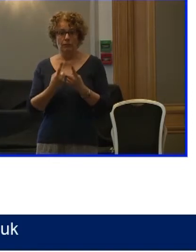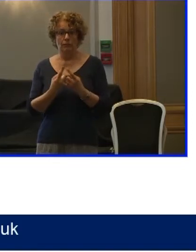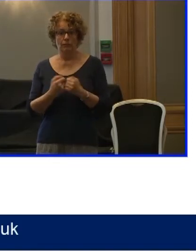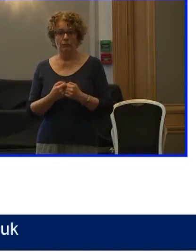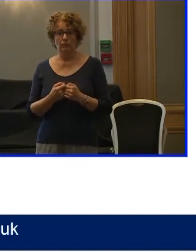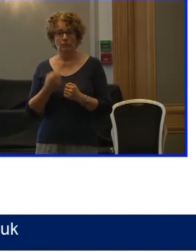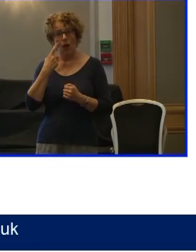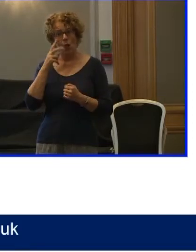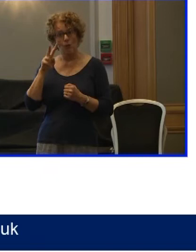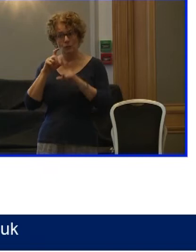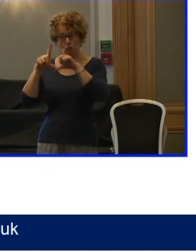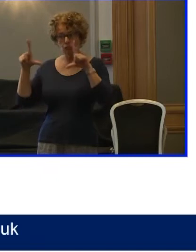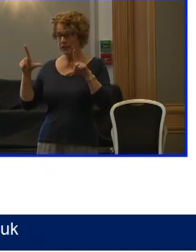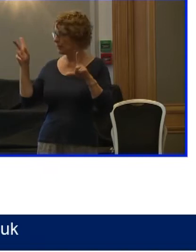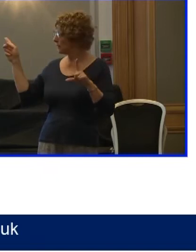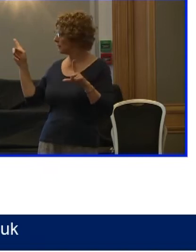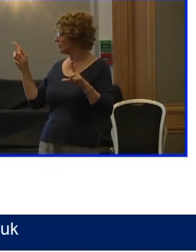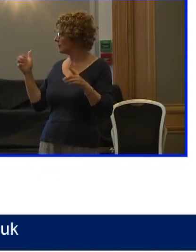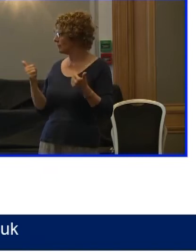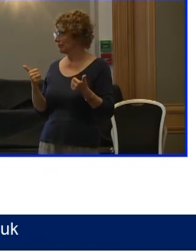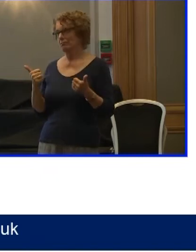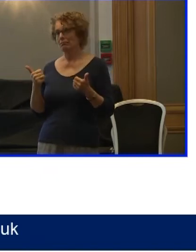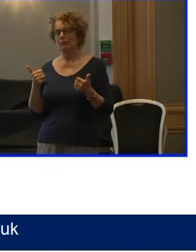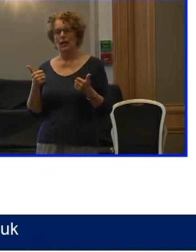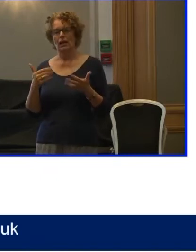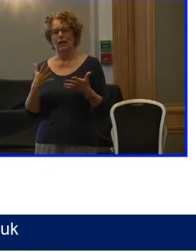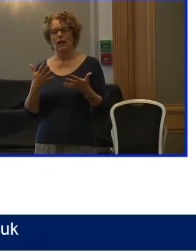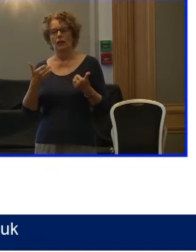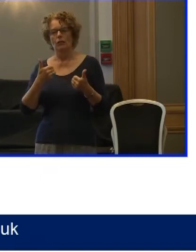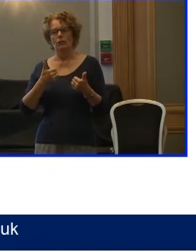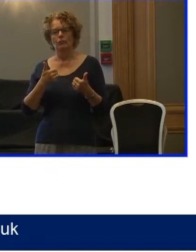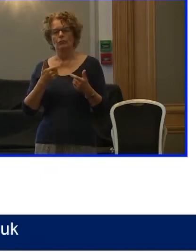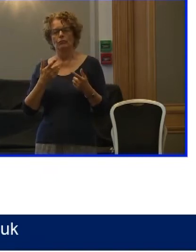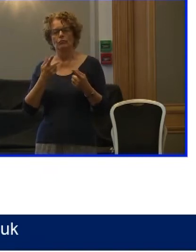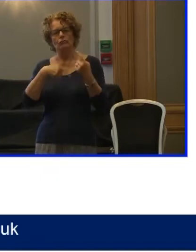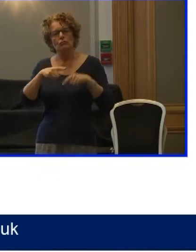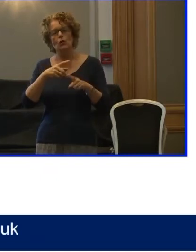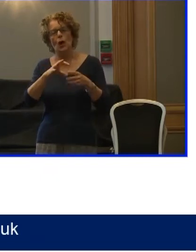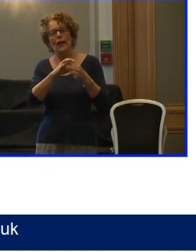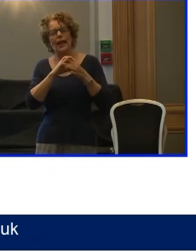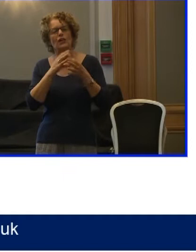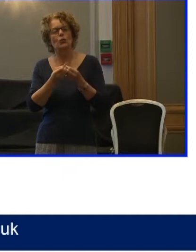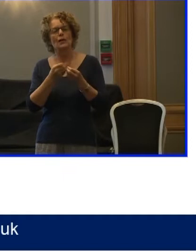look at this screen, I'm glad there is a positive note, those who have engaged with Retina UK are less